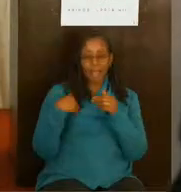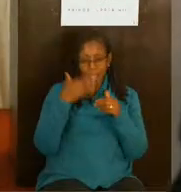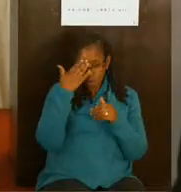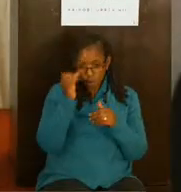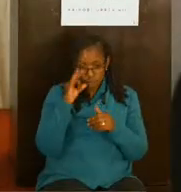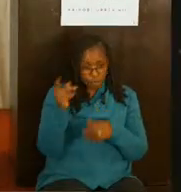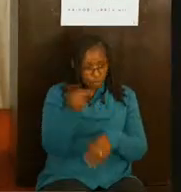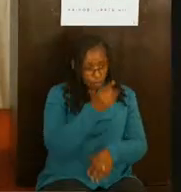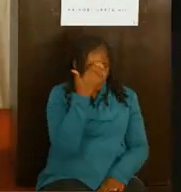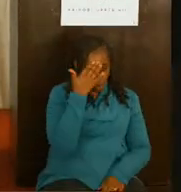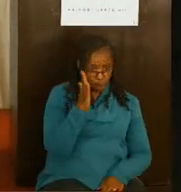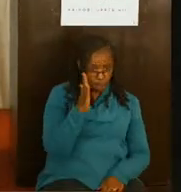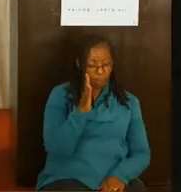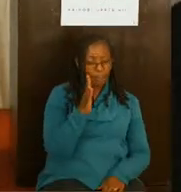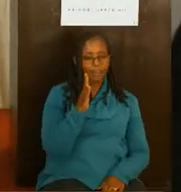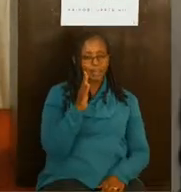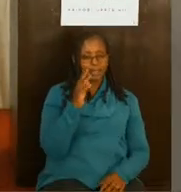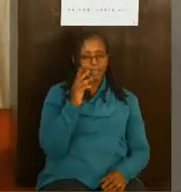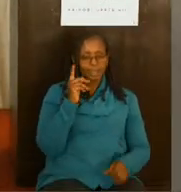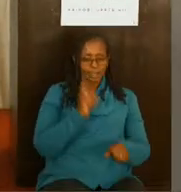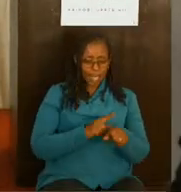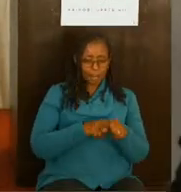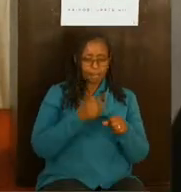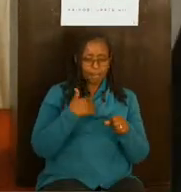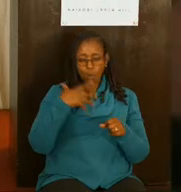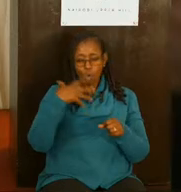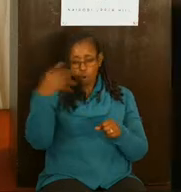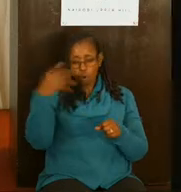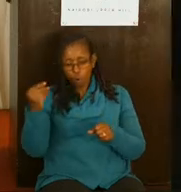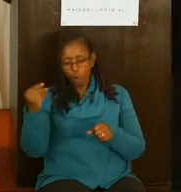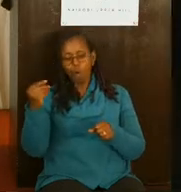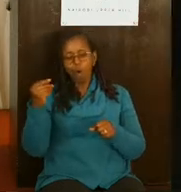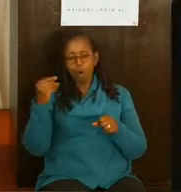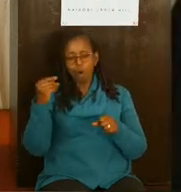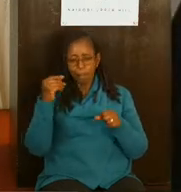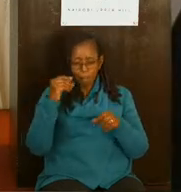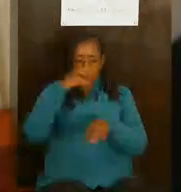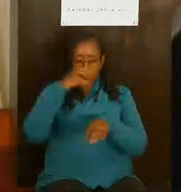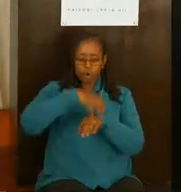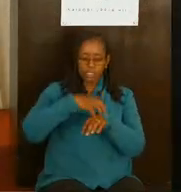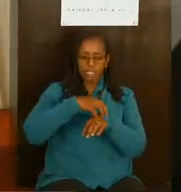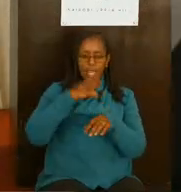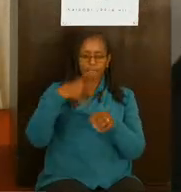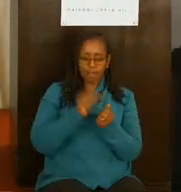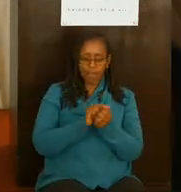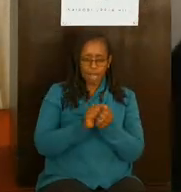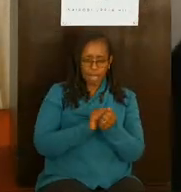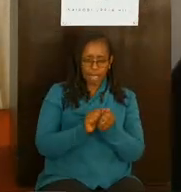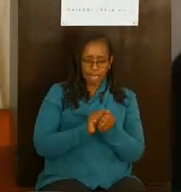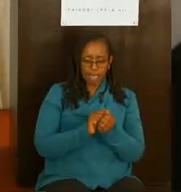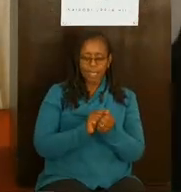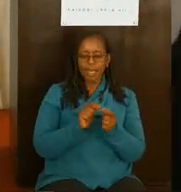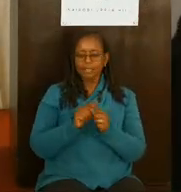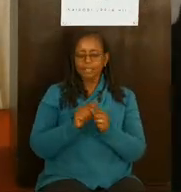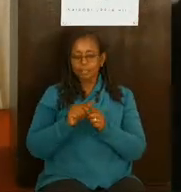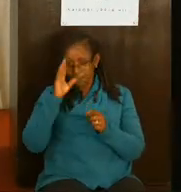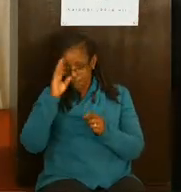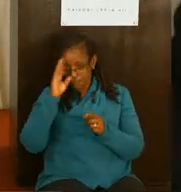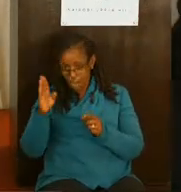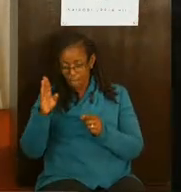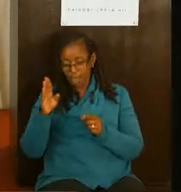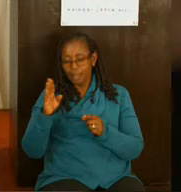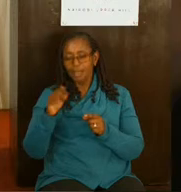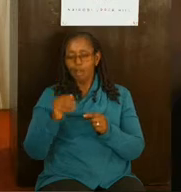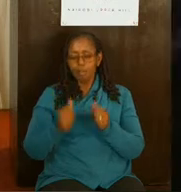that it is actually when people go to the mosque every Friday and Sunday that actually the majority of the people